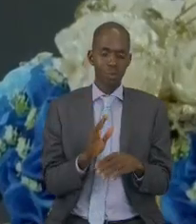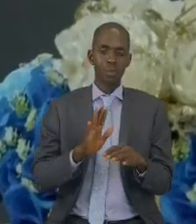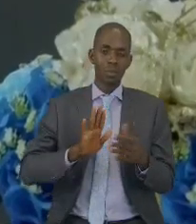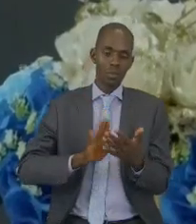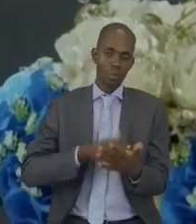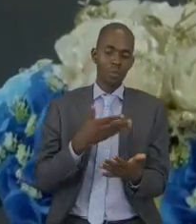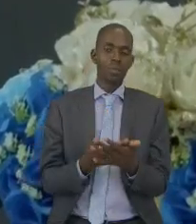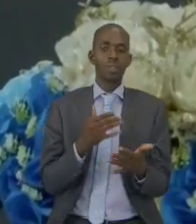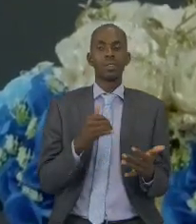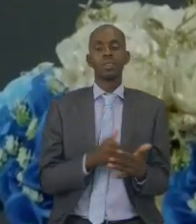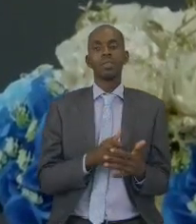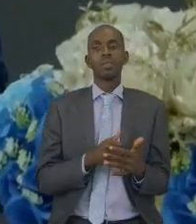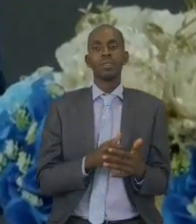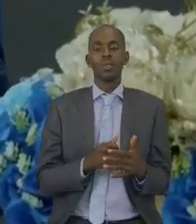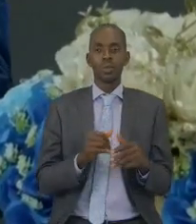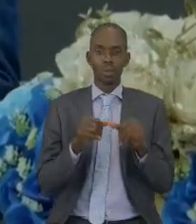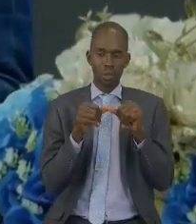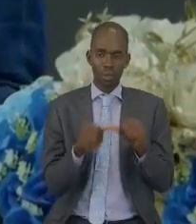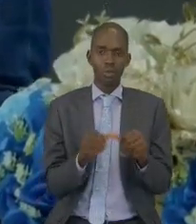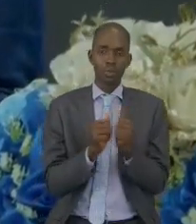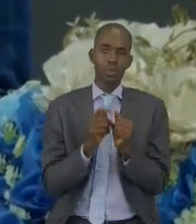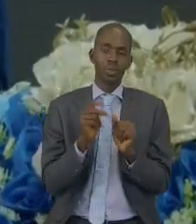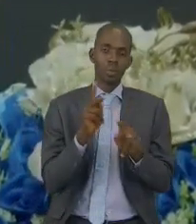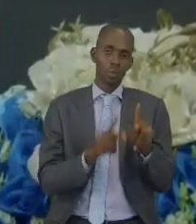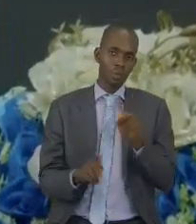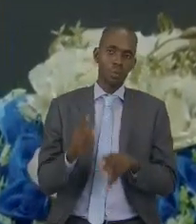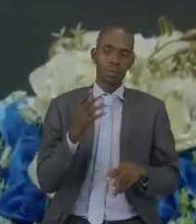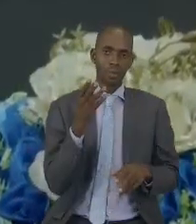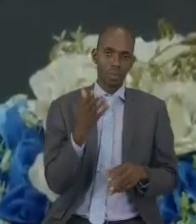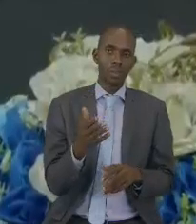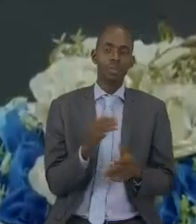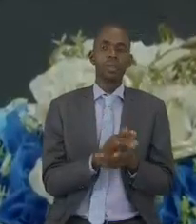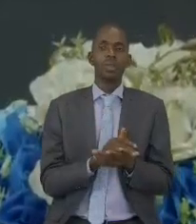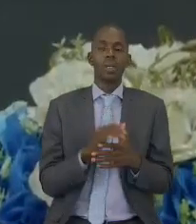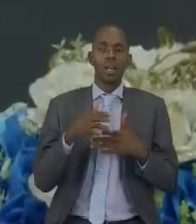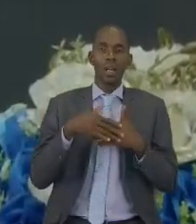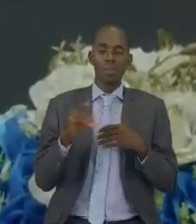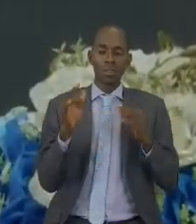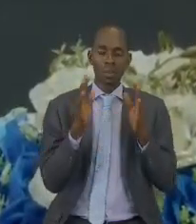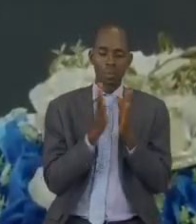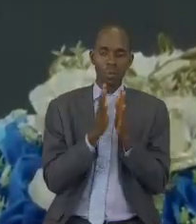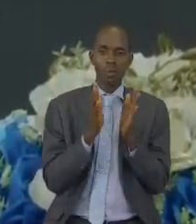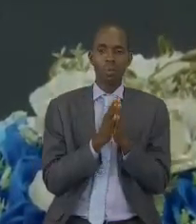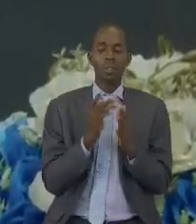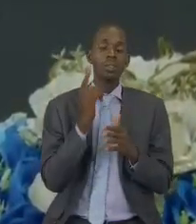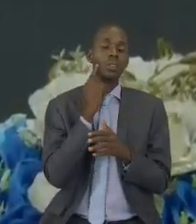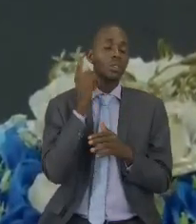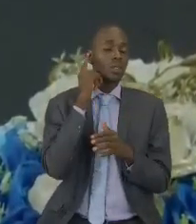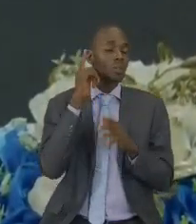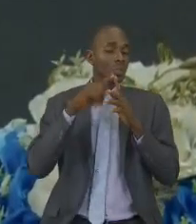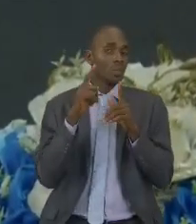their miracle, then now, you will be able to tell us what has happened.